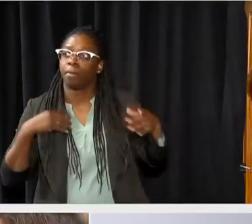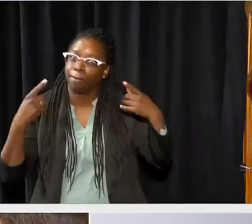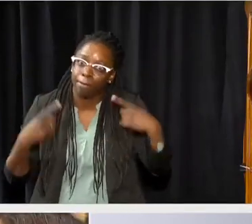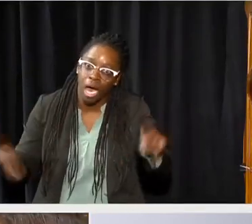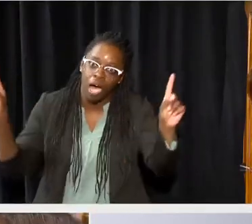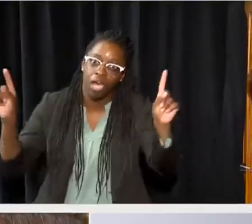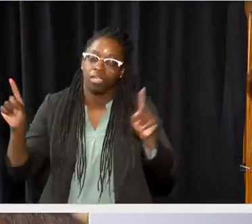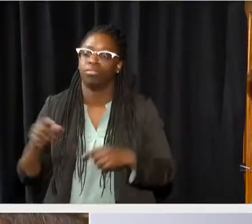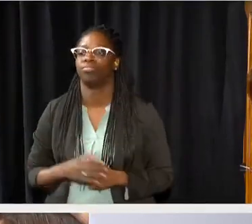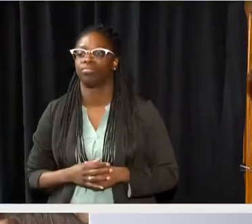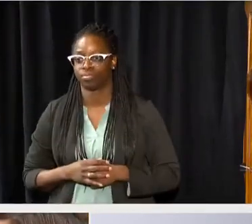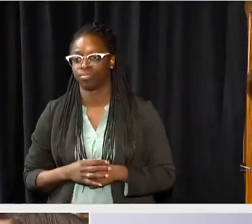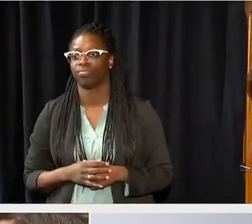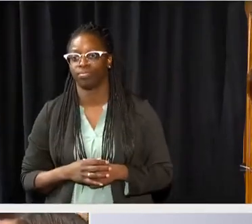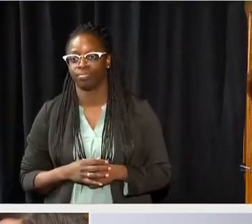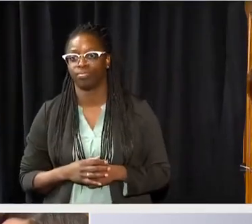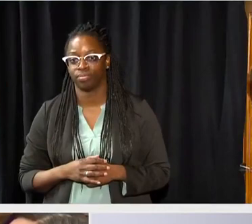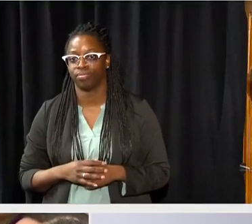partnership.